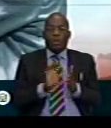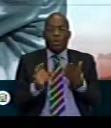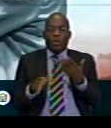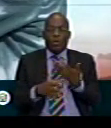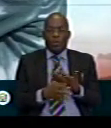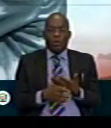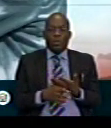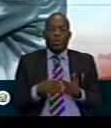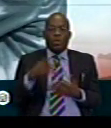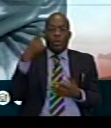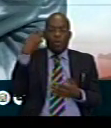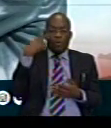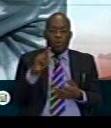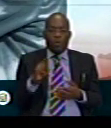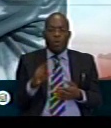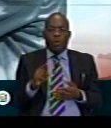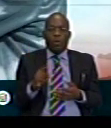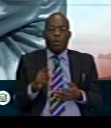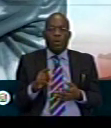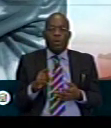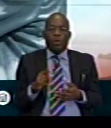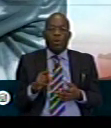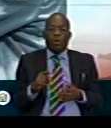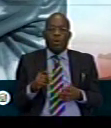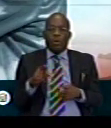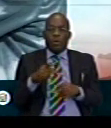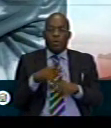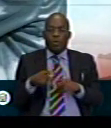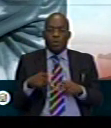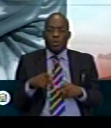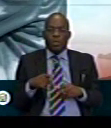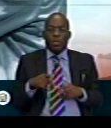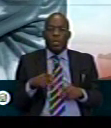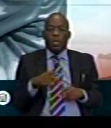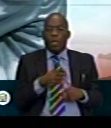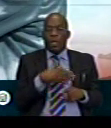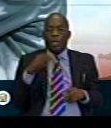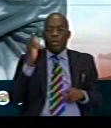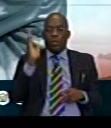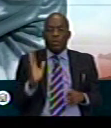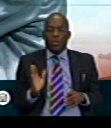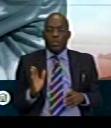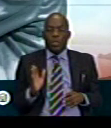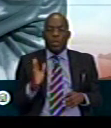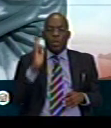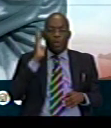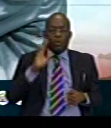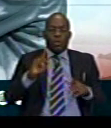des ouvriers des églises, à 7 heures au palais des congrès.